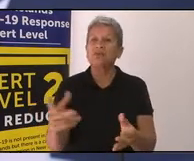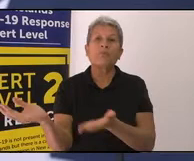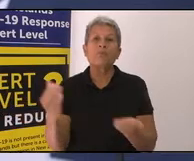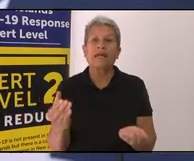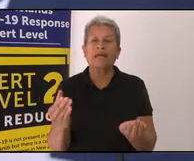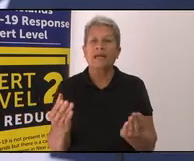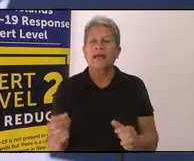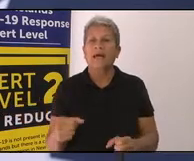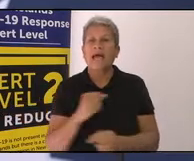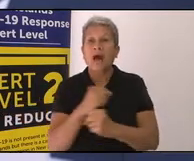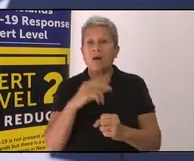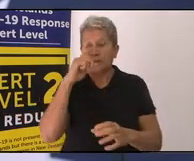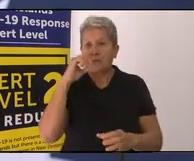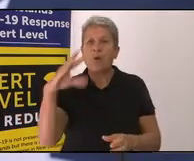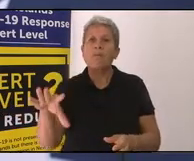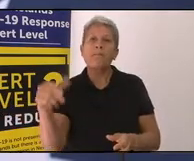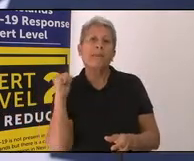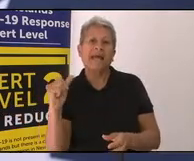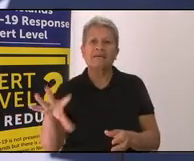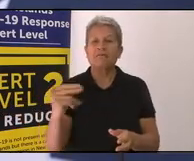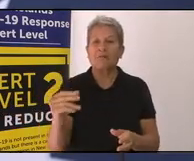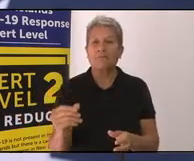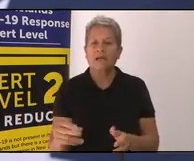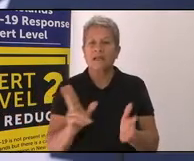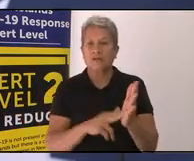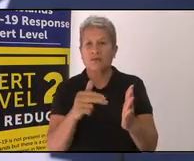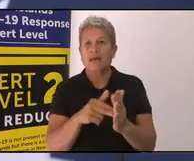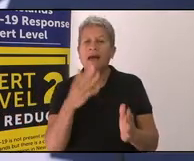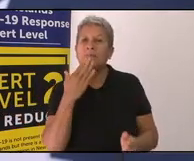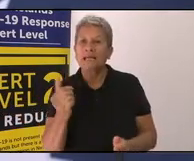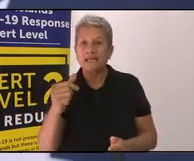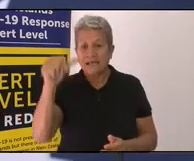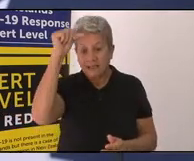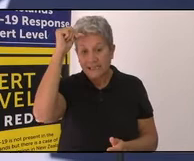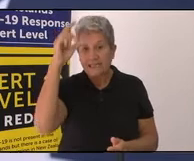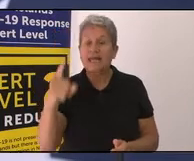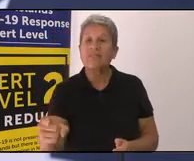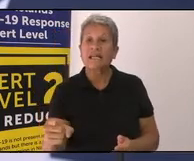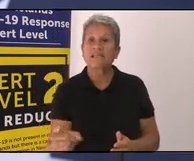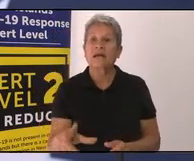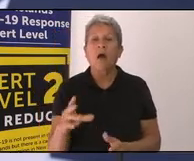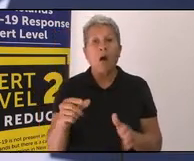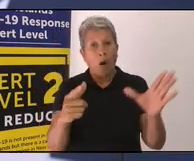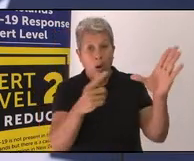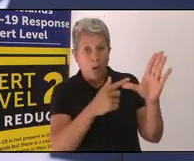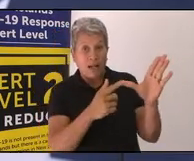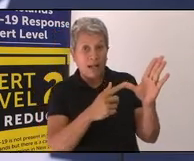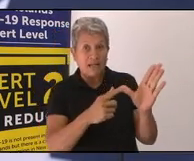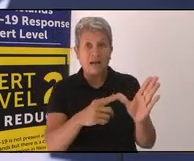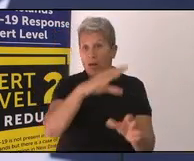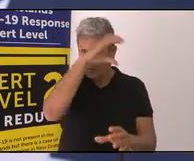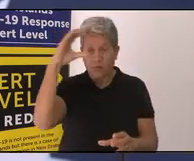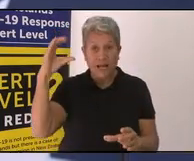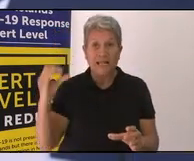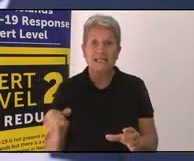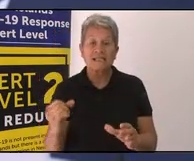please understand that for those in Auckland, it's on hold for now. For the others, it's